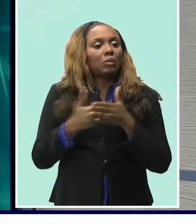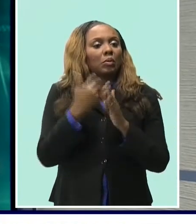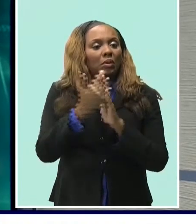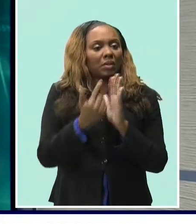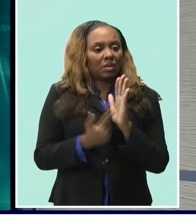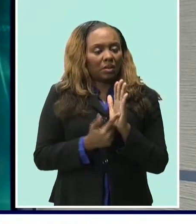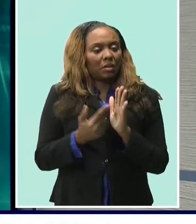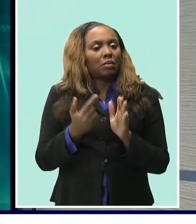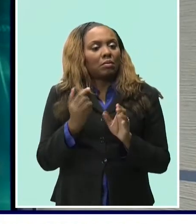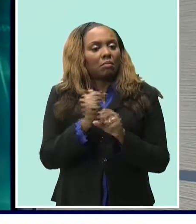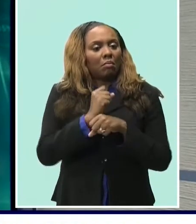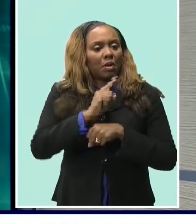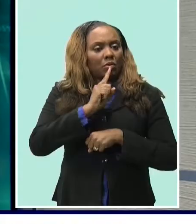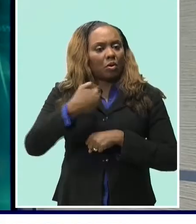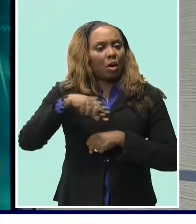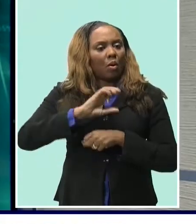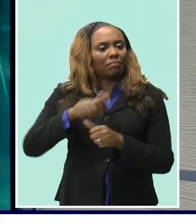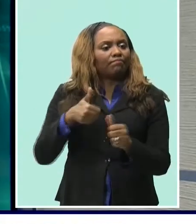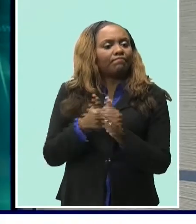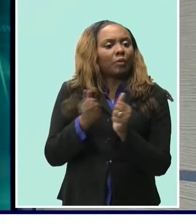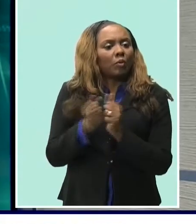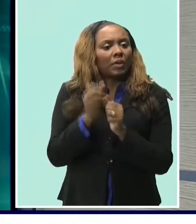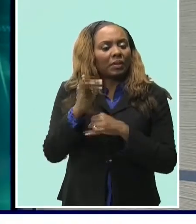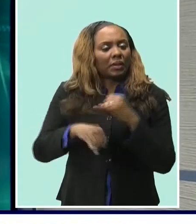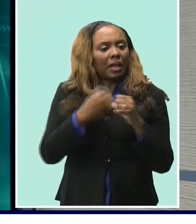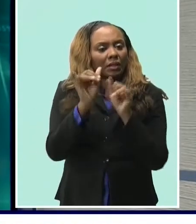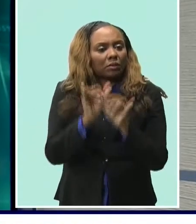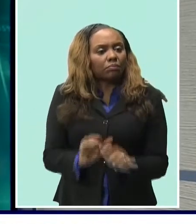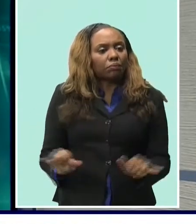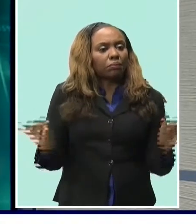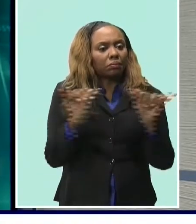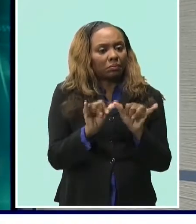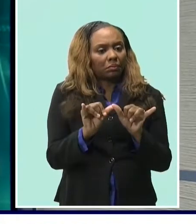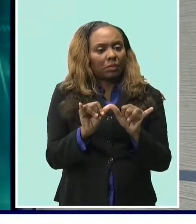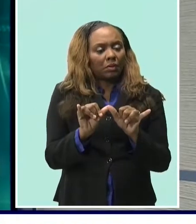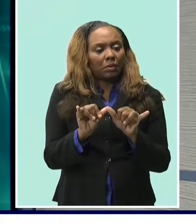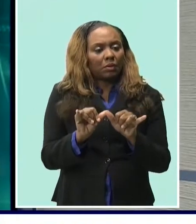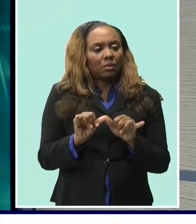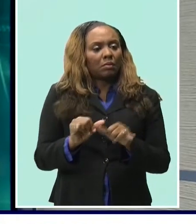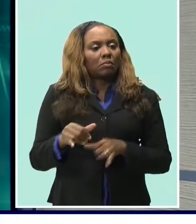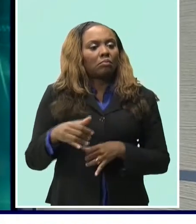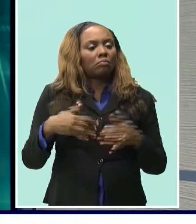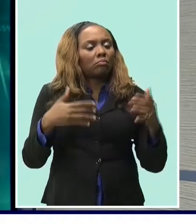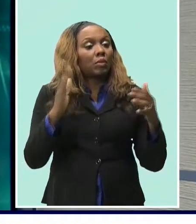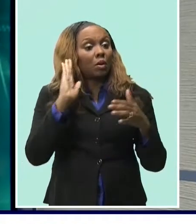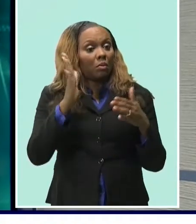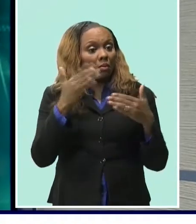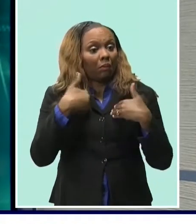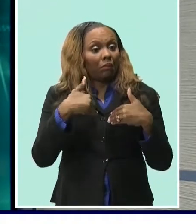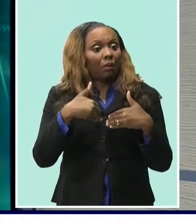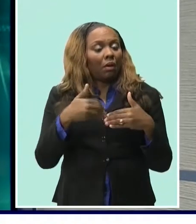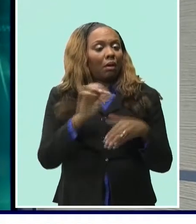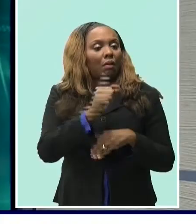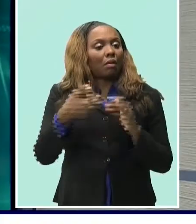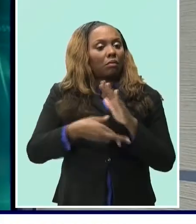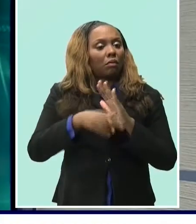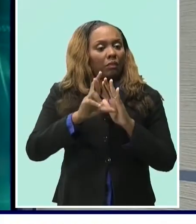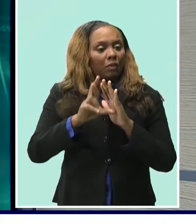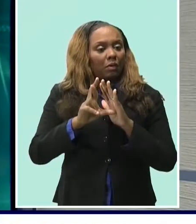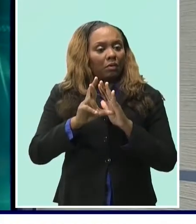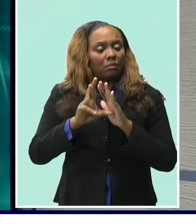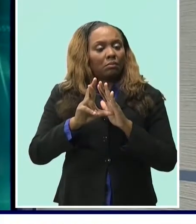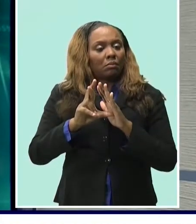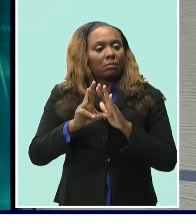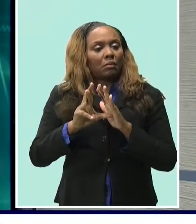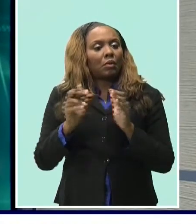ensure its compliance with international standards, the minister says Barbados will be seeking a supplementary review in accordance with